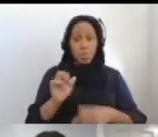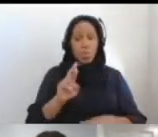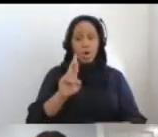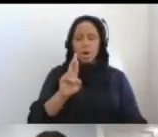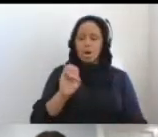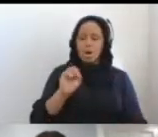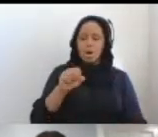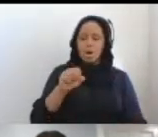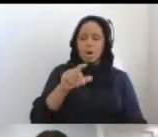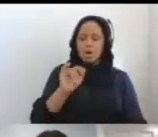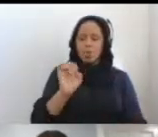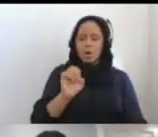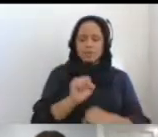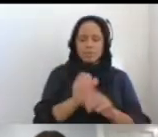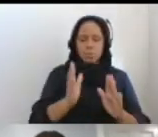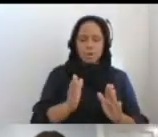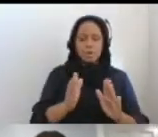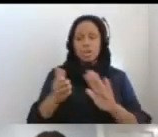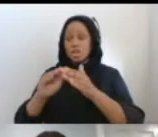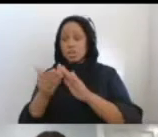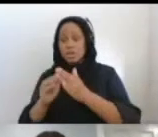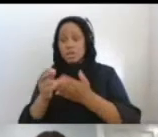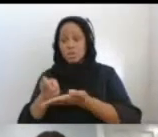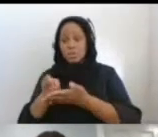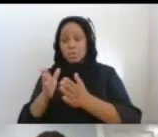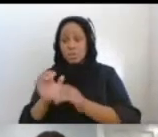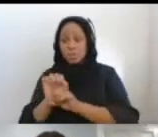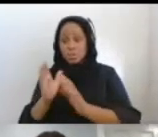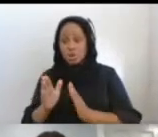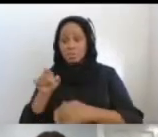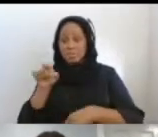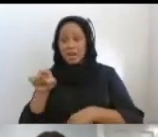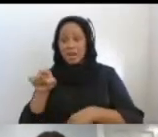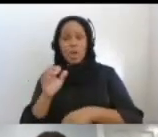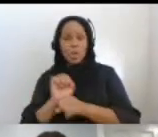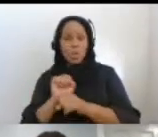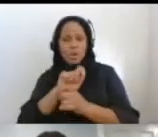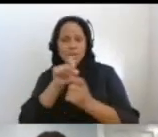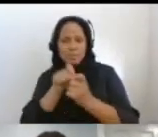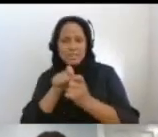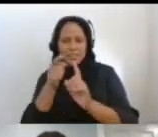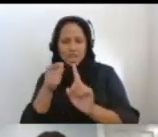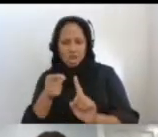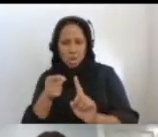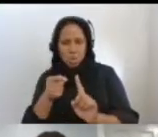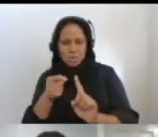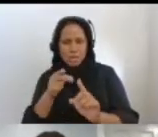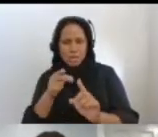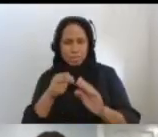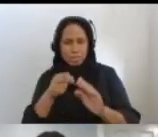We'll define those terms. So a community habilitation worker is a worker who will work on specific goals that the participant